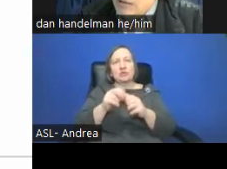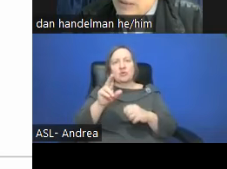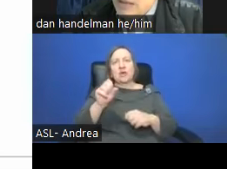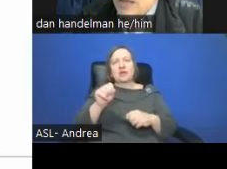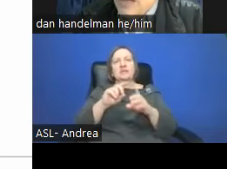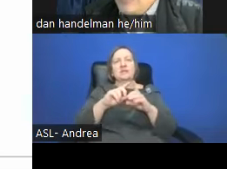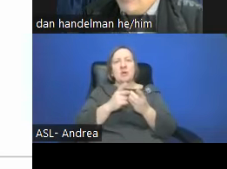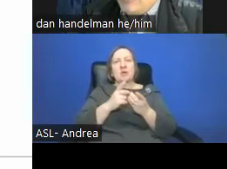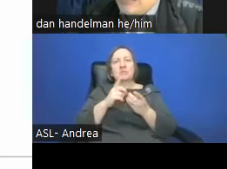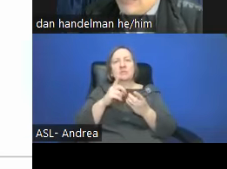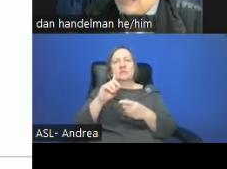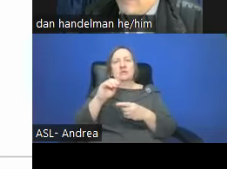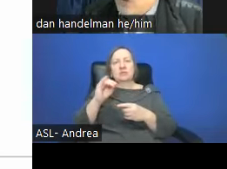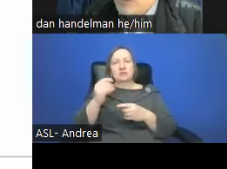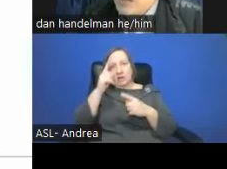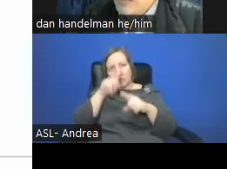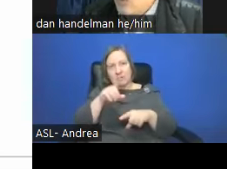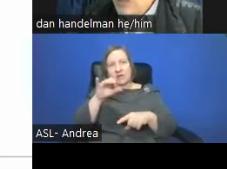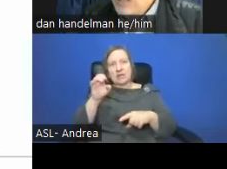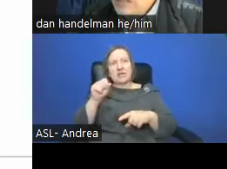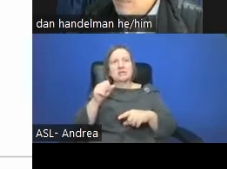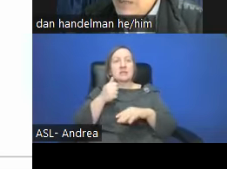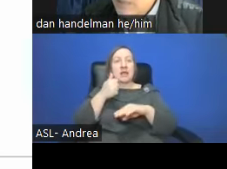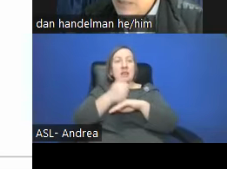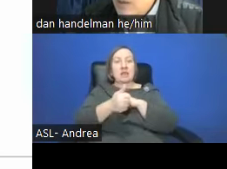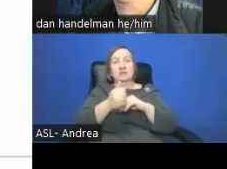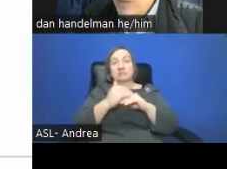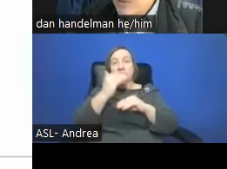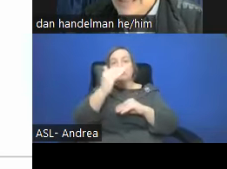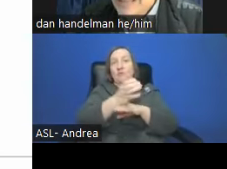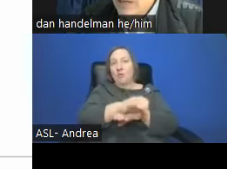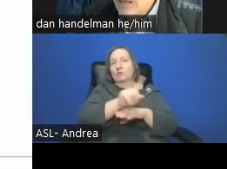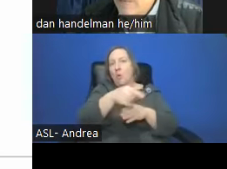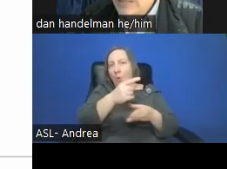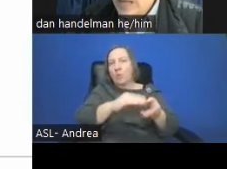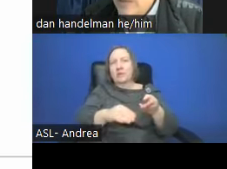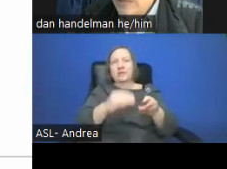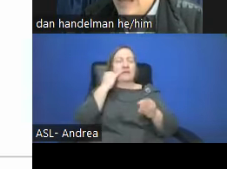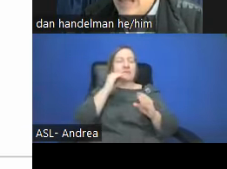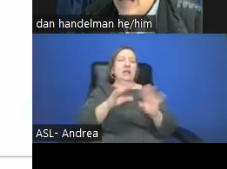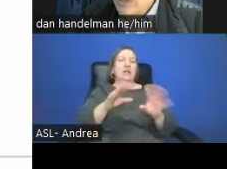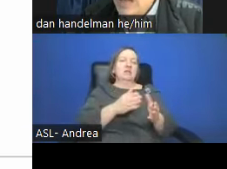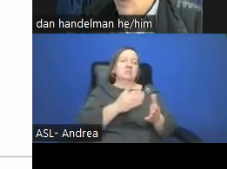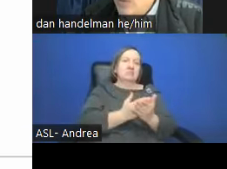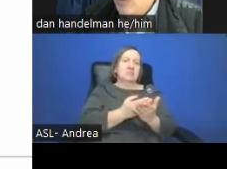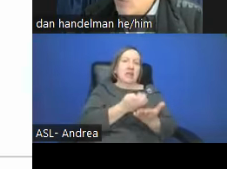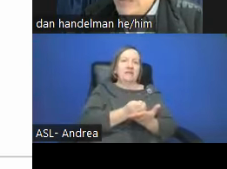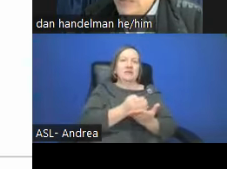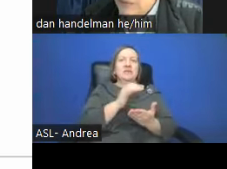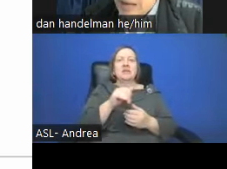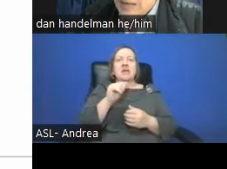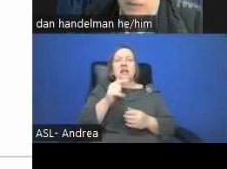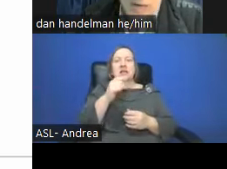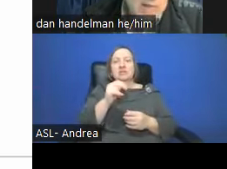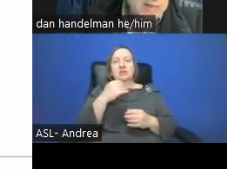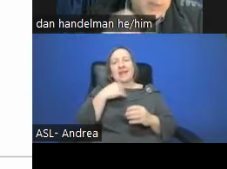Justice agreement, cases alleging excessive force shall only be dismissed when there is clear and convincing evidence that the allegation has, quote, no basis